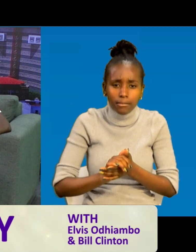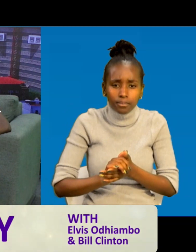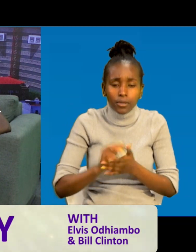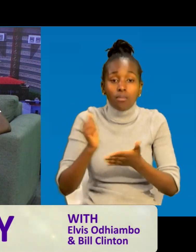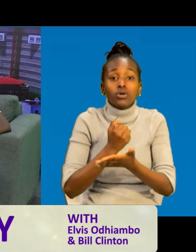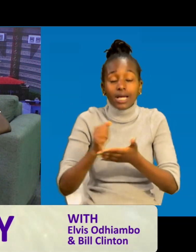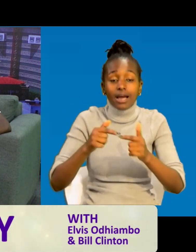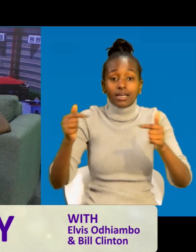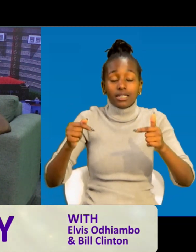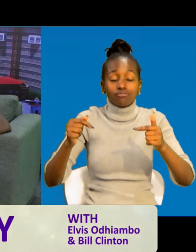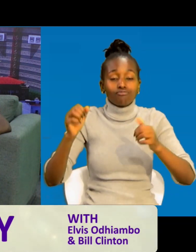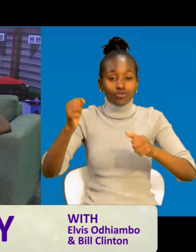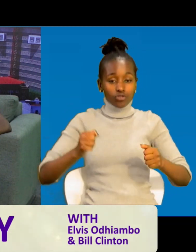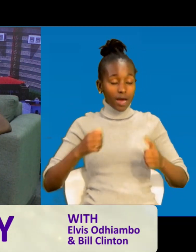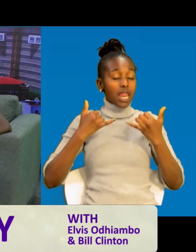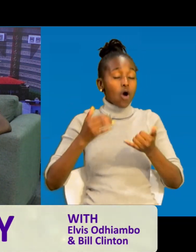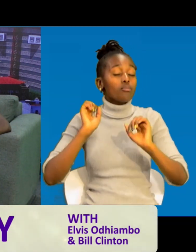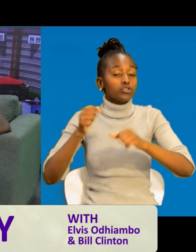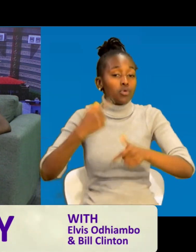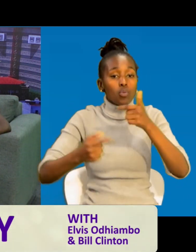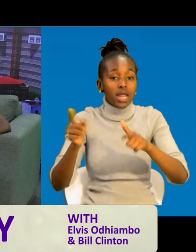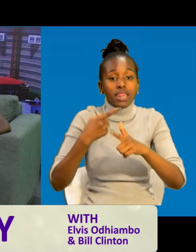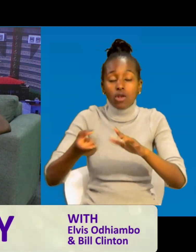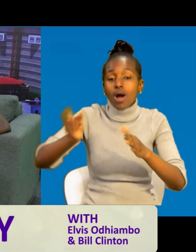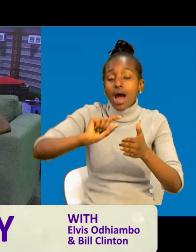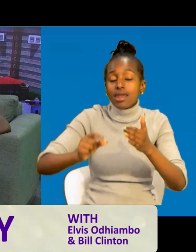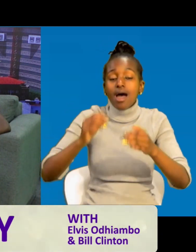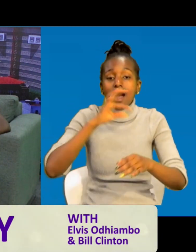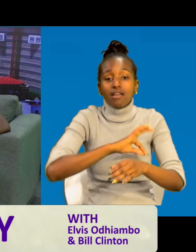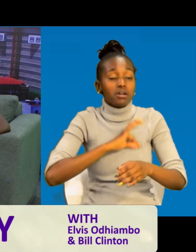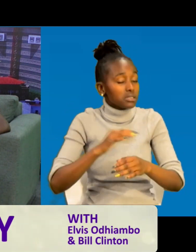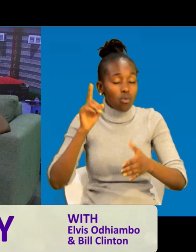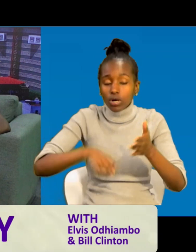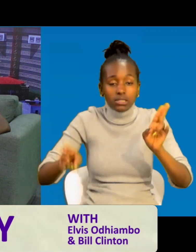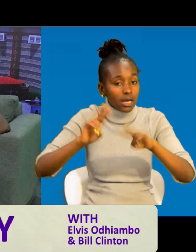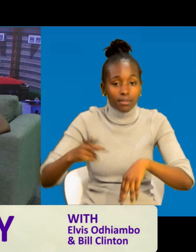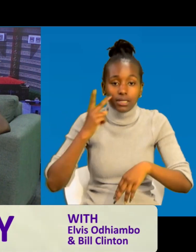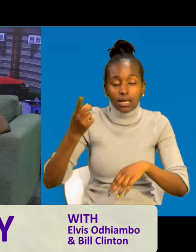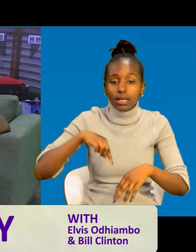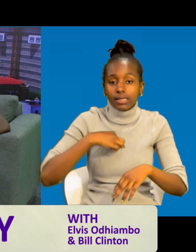get, add the advantage as far as the KPL title is concerned? Elvis, what do you think?